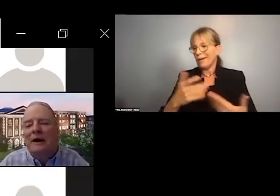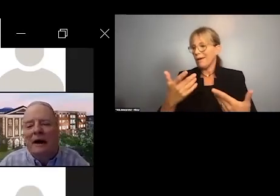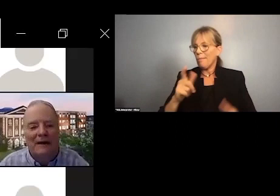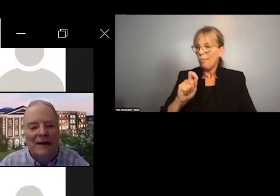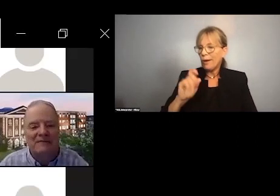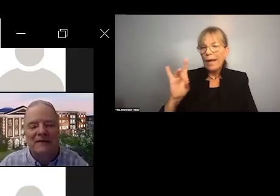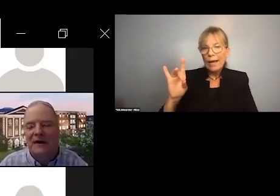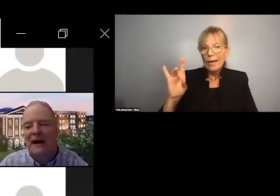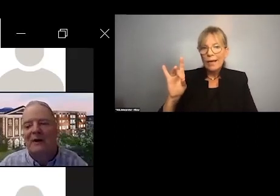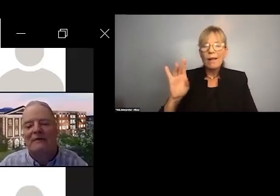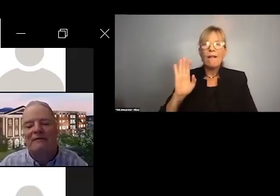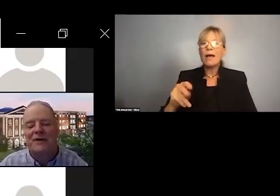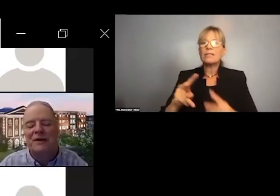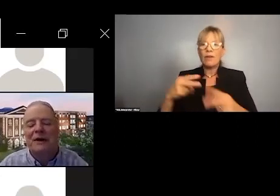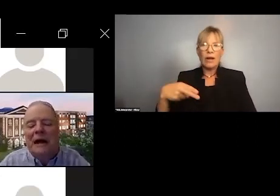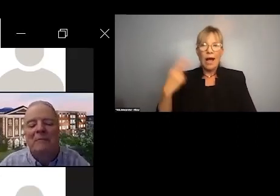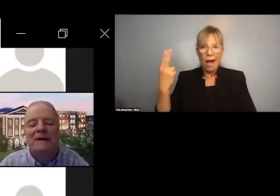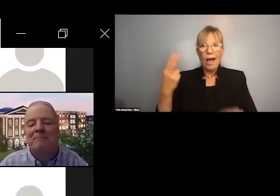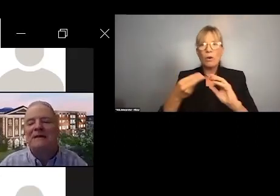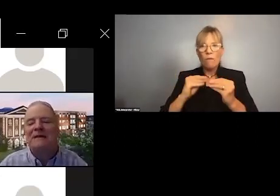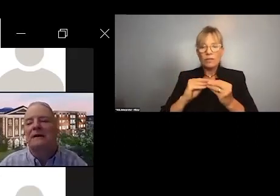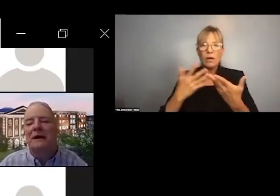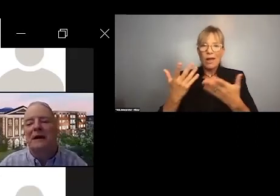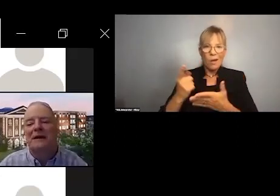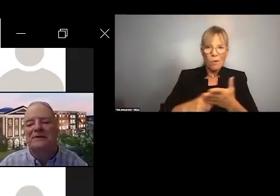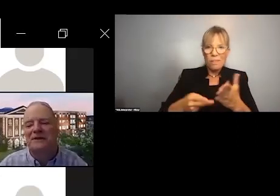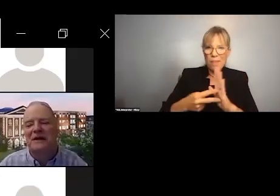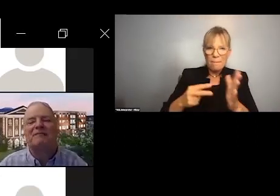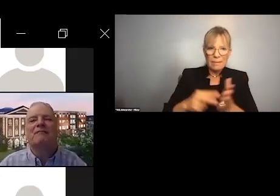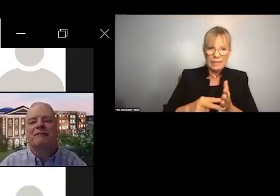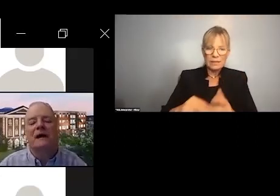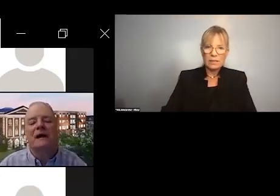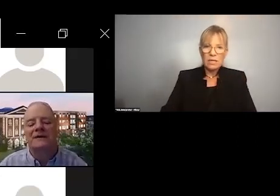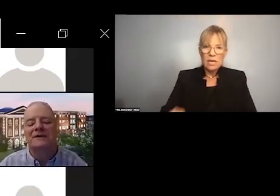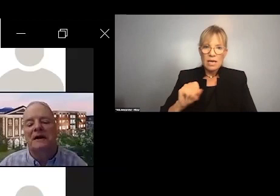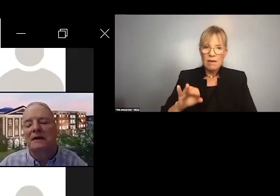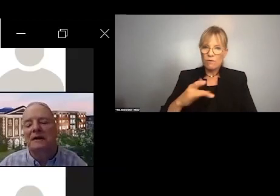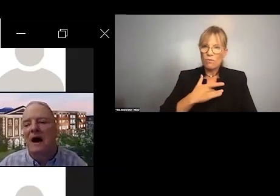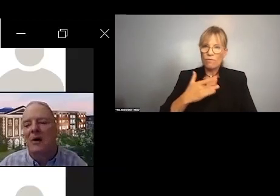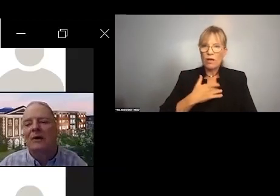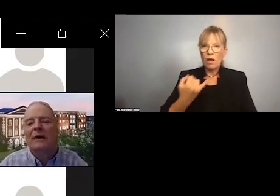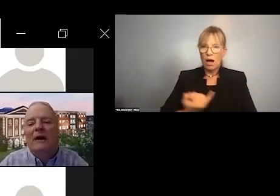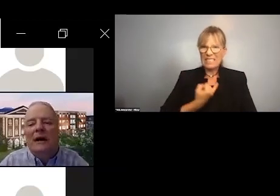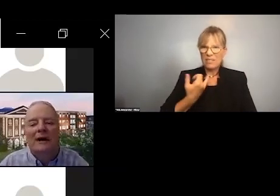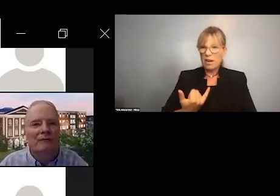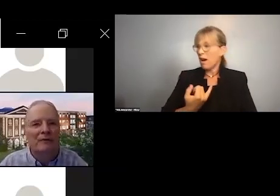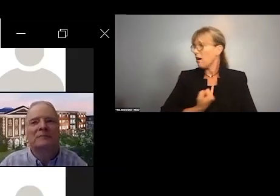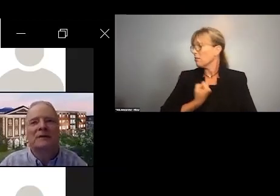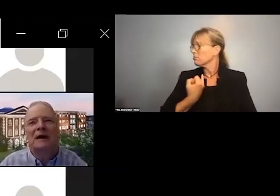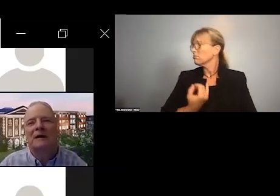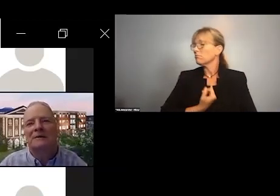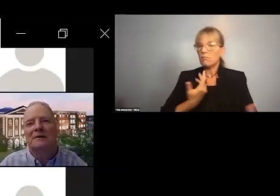so that's a very high coefficient. And what that basically means is if you feel isolated now,